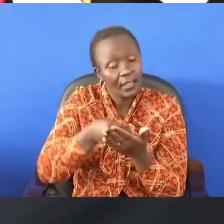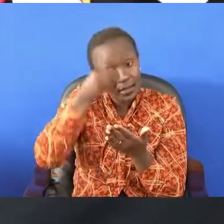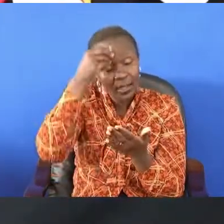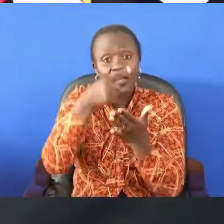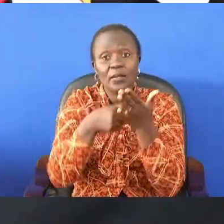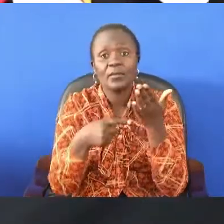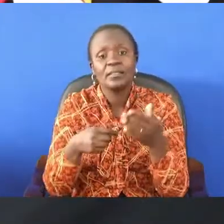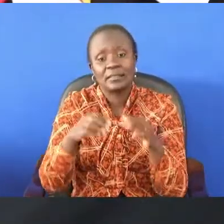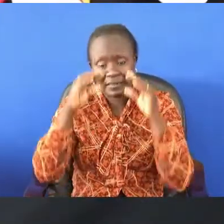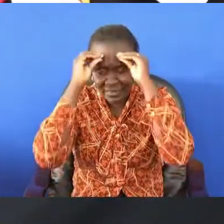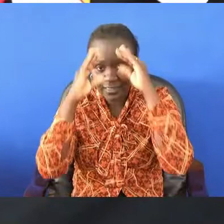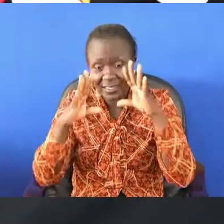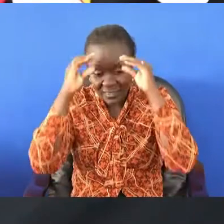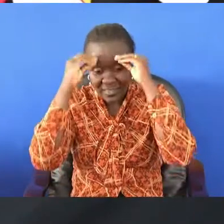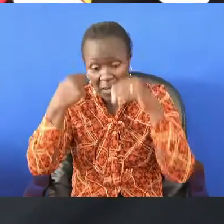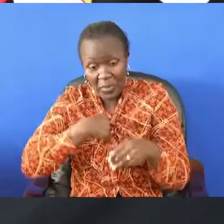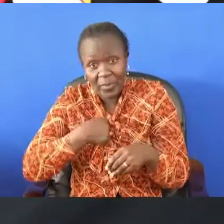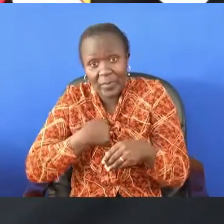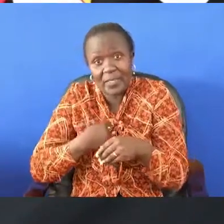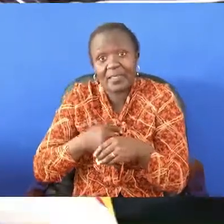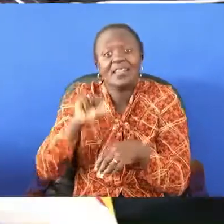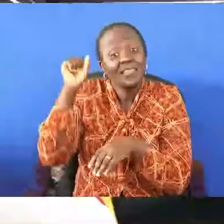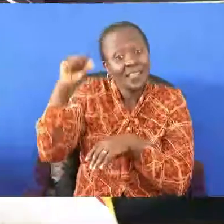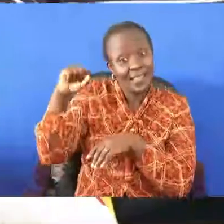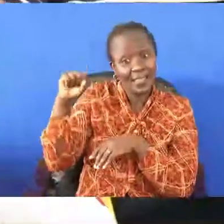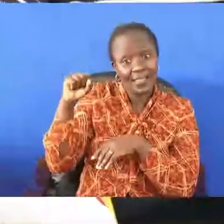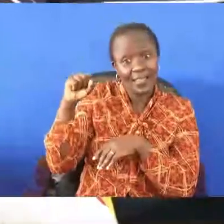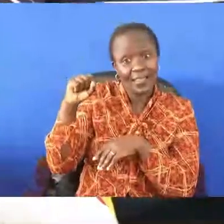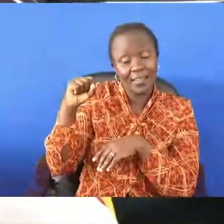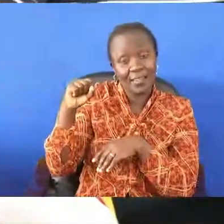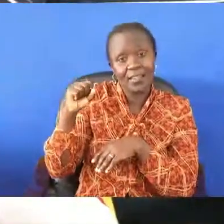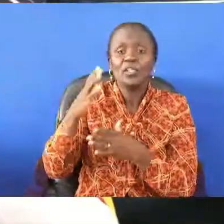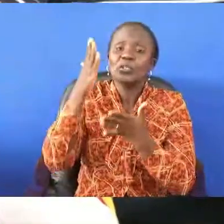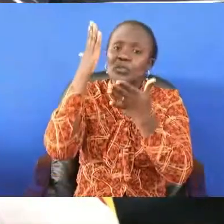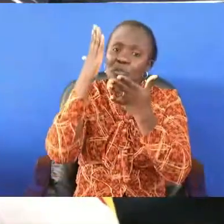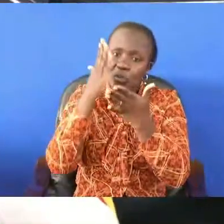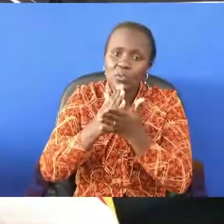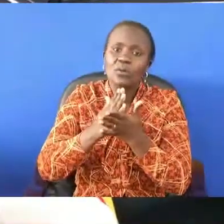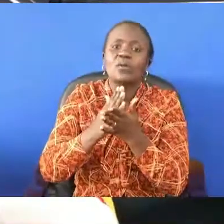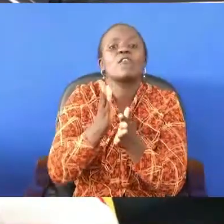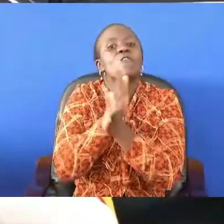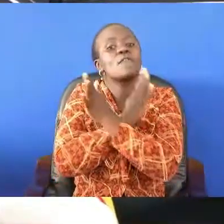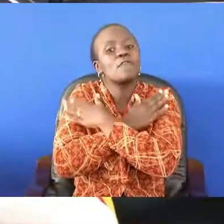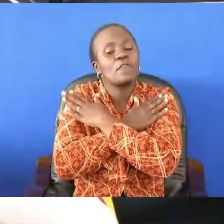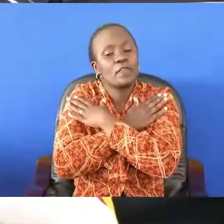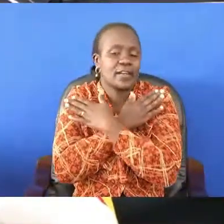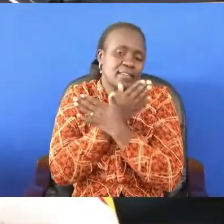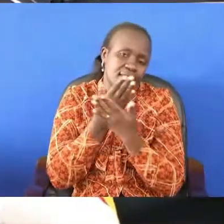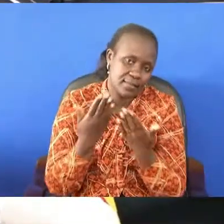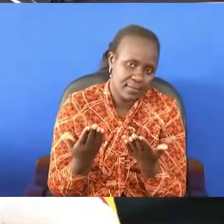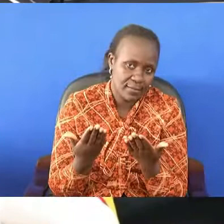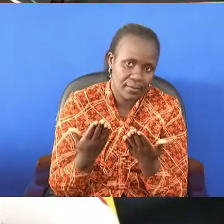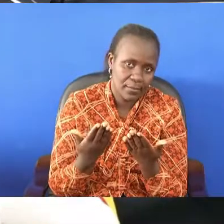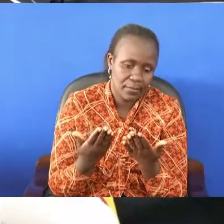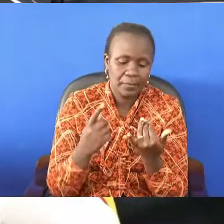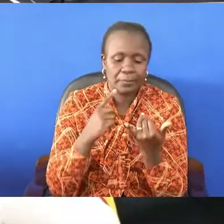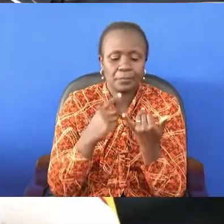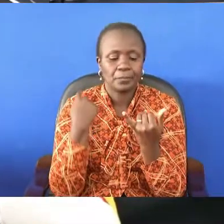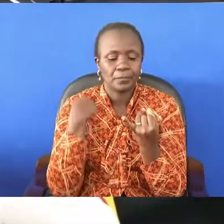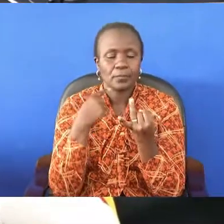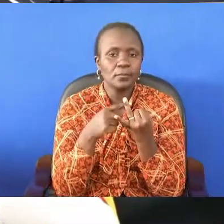learned? Teacher. Yes? True friendship. Very good. True friendship.